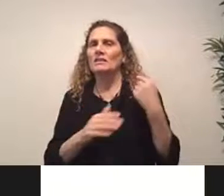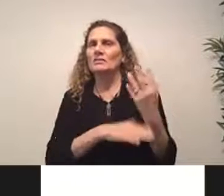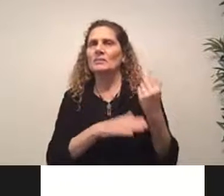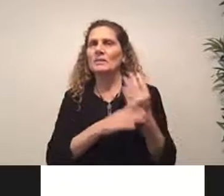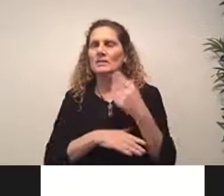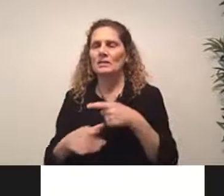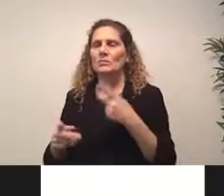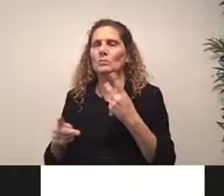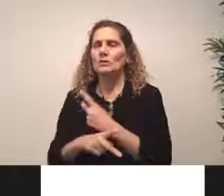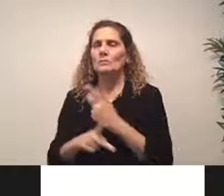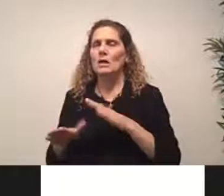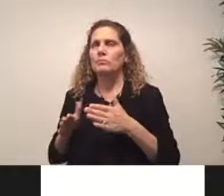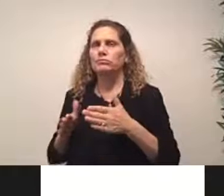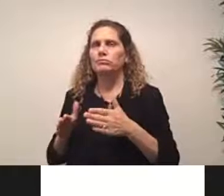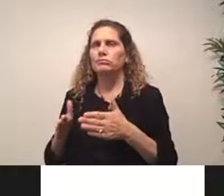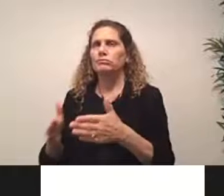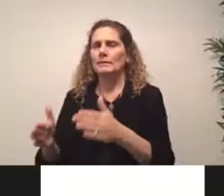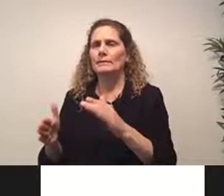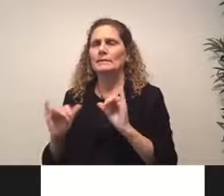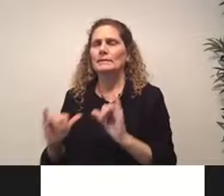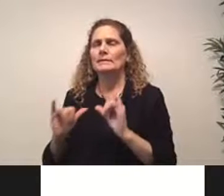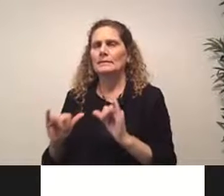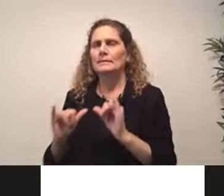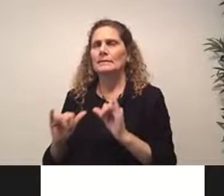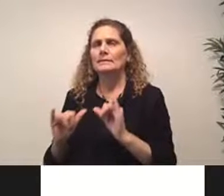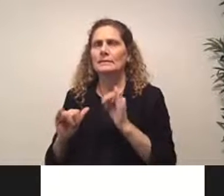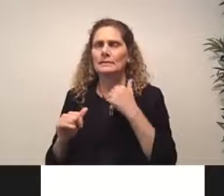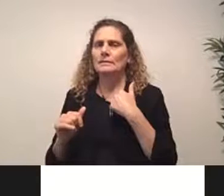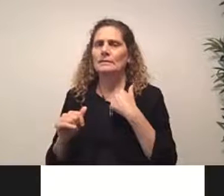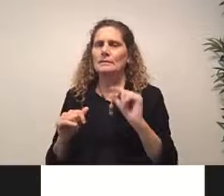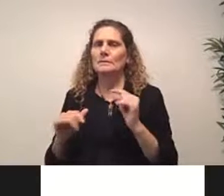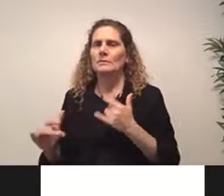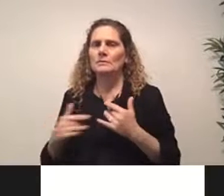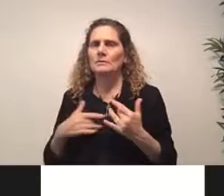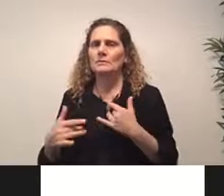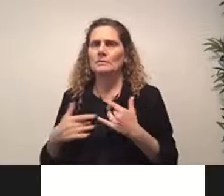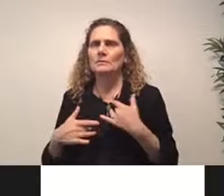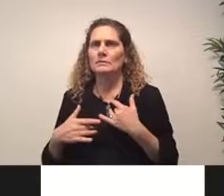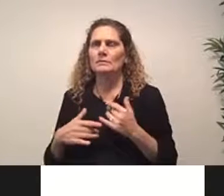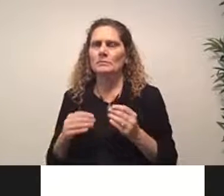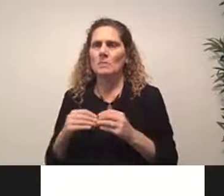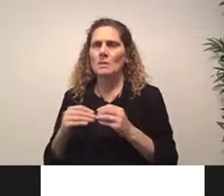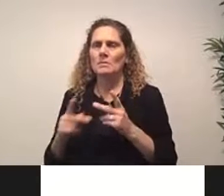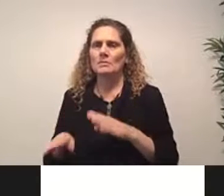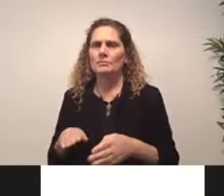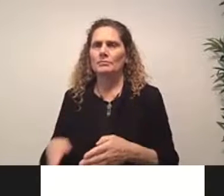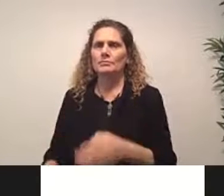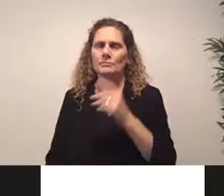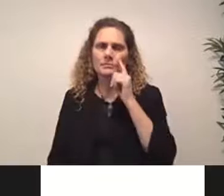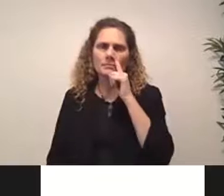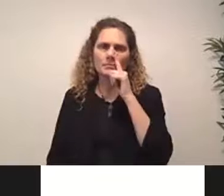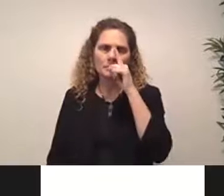concern. Lastly, I just want to continue to emphasize that we still need to continue to use all